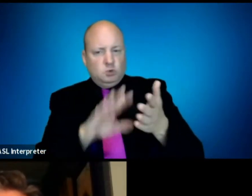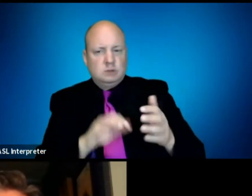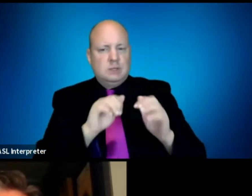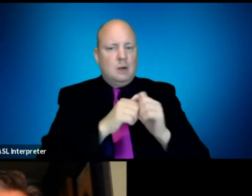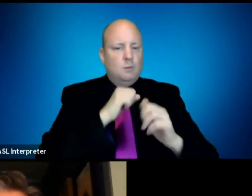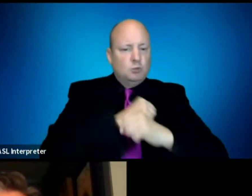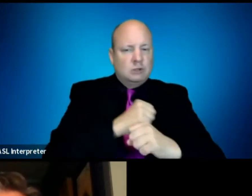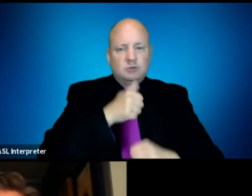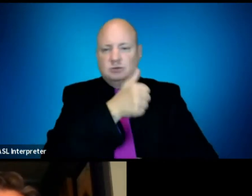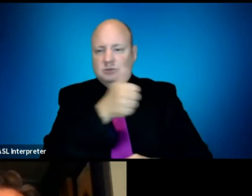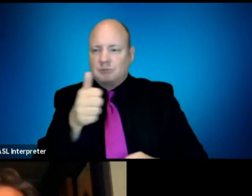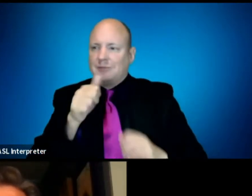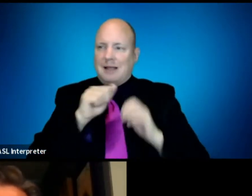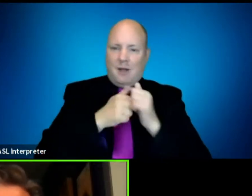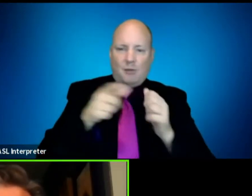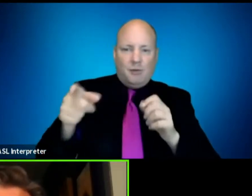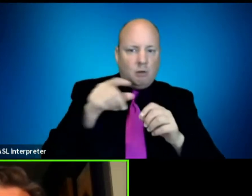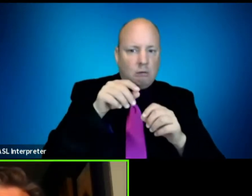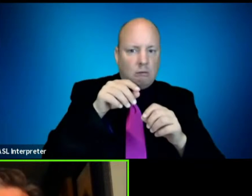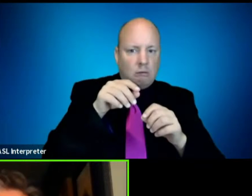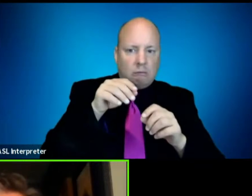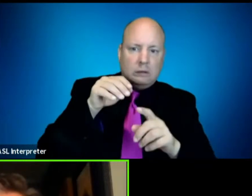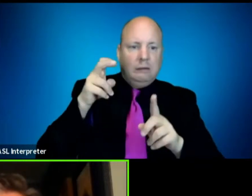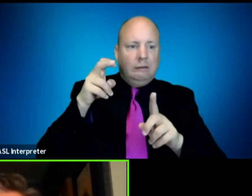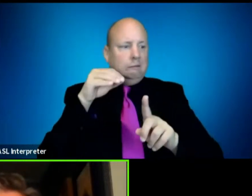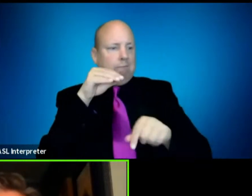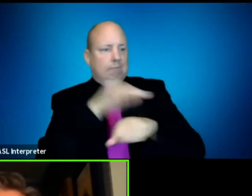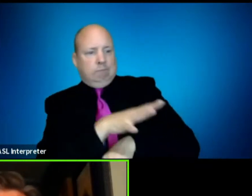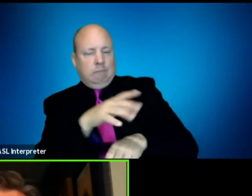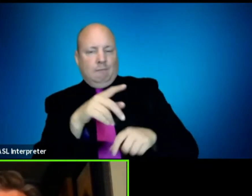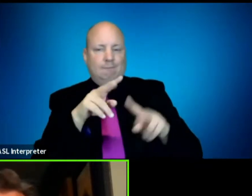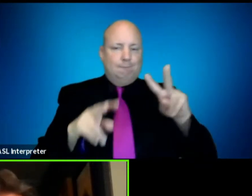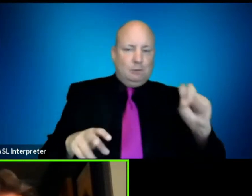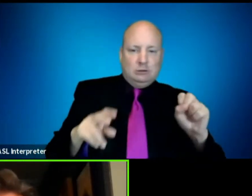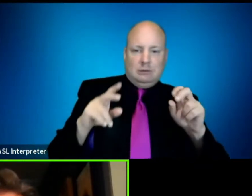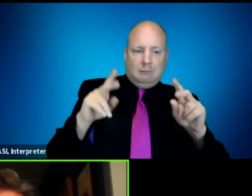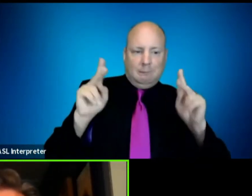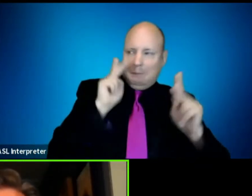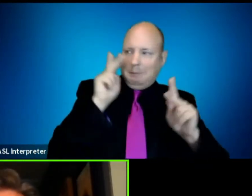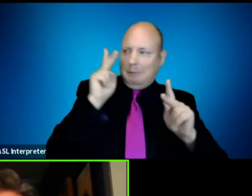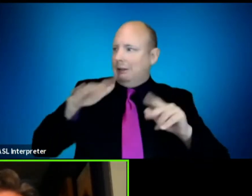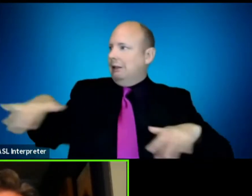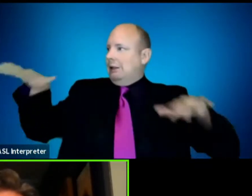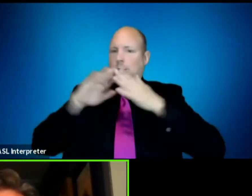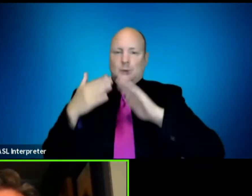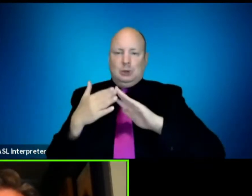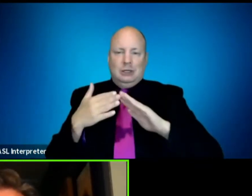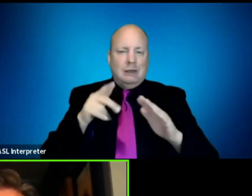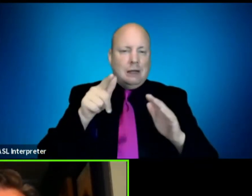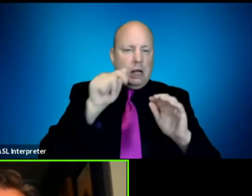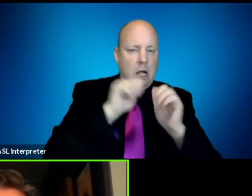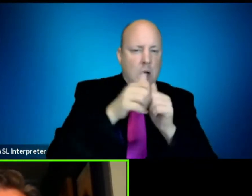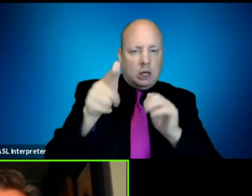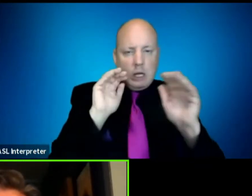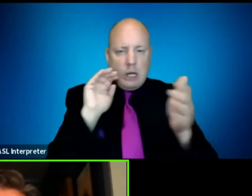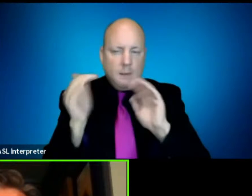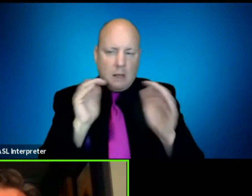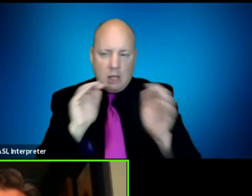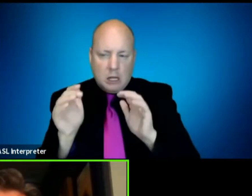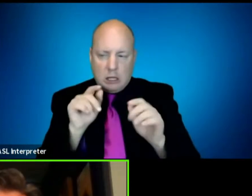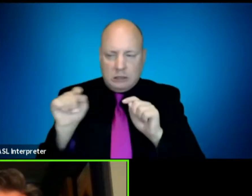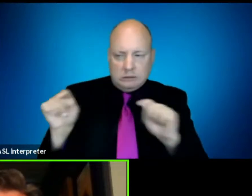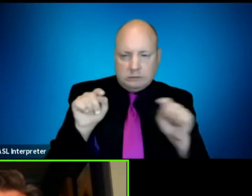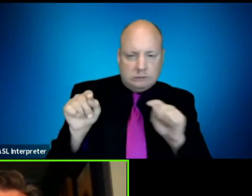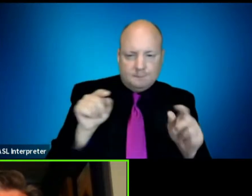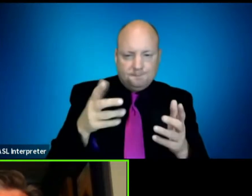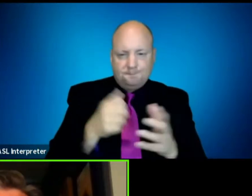sick? Thank you, Fedor. I think part of our work with schools over the summer and as we enter into the fall with